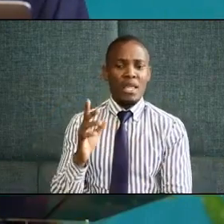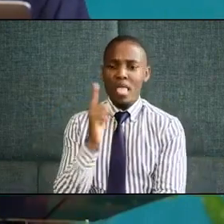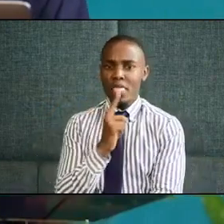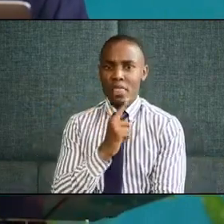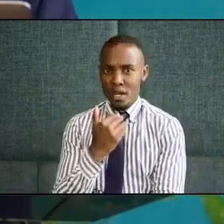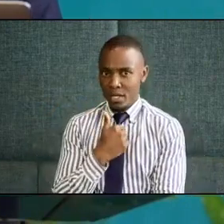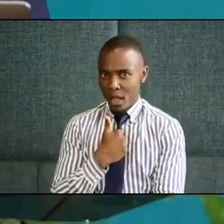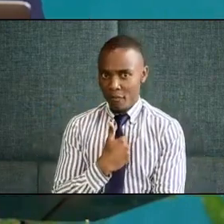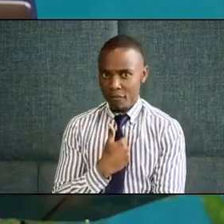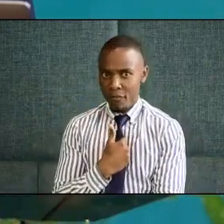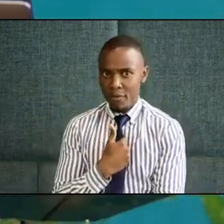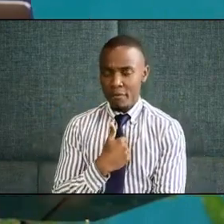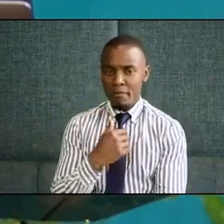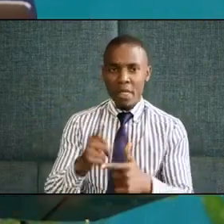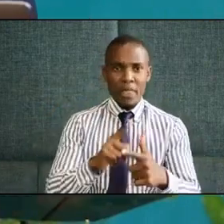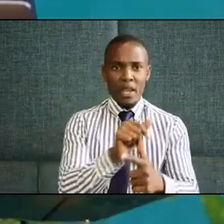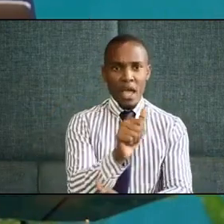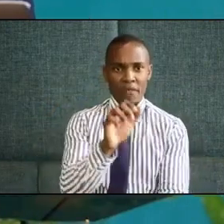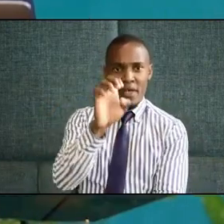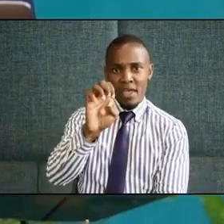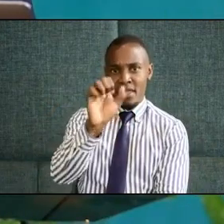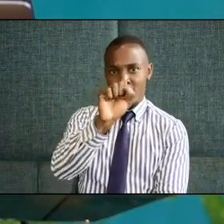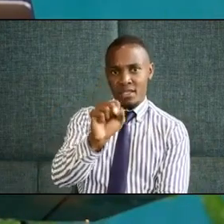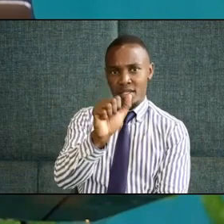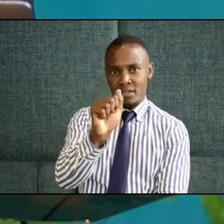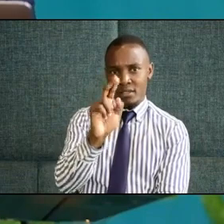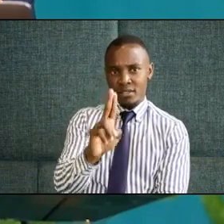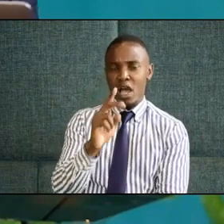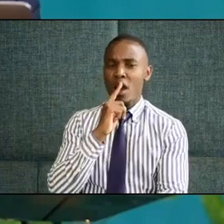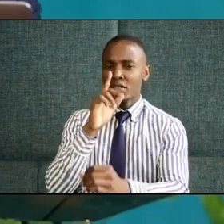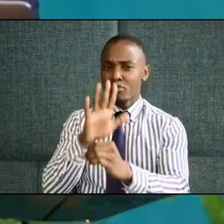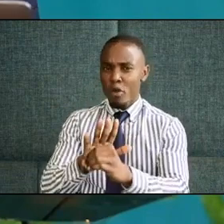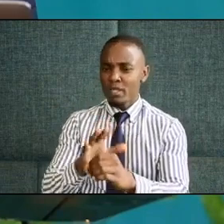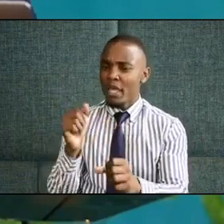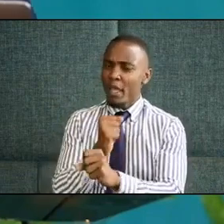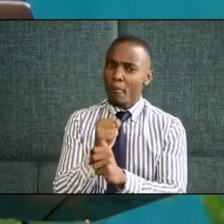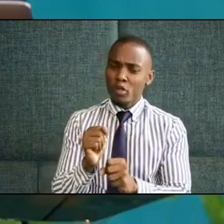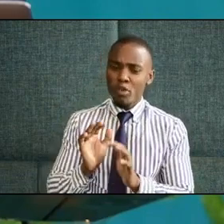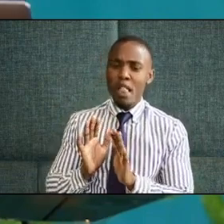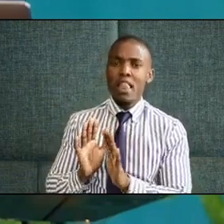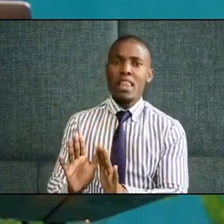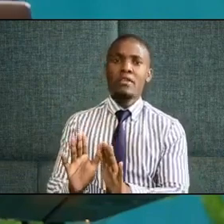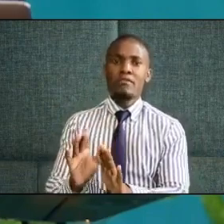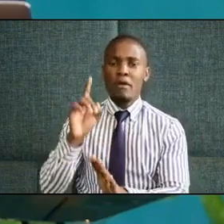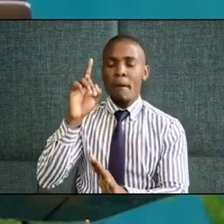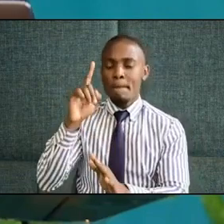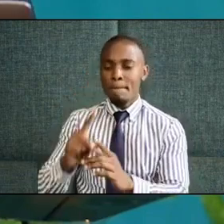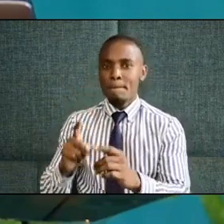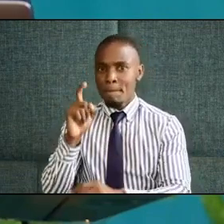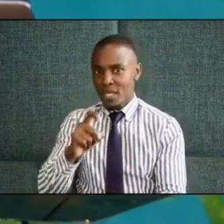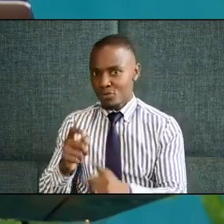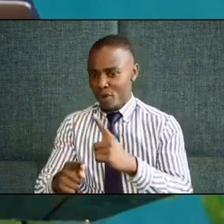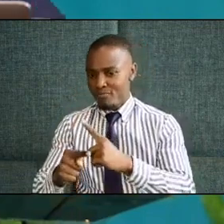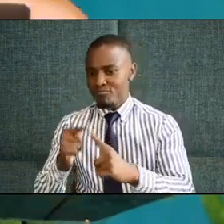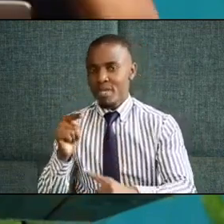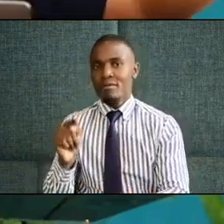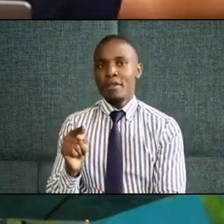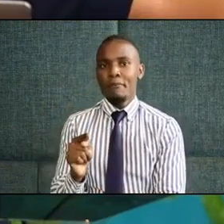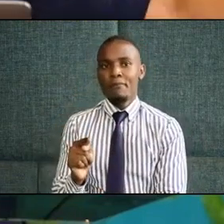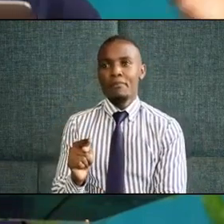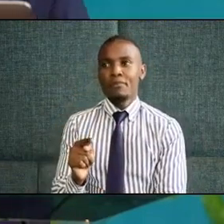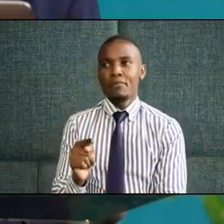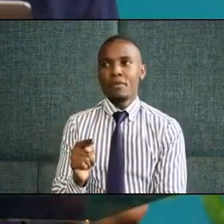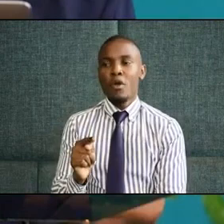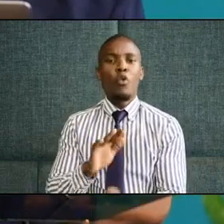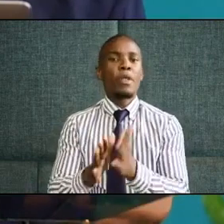threat. Esau has vowed that he will not leave. He must be killed. With